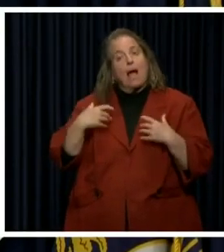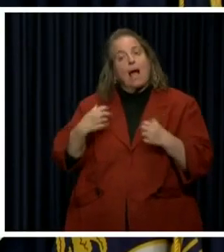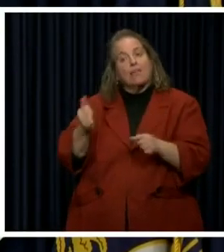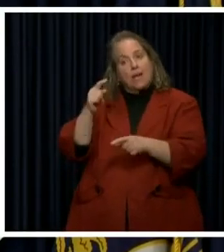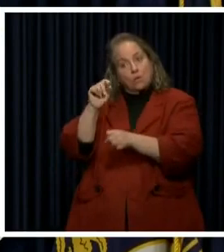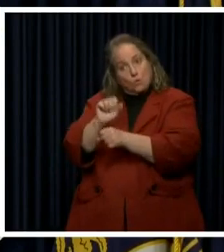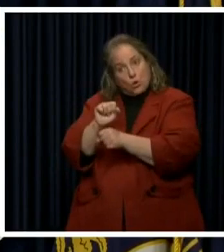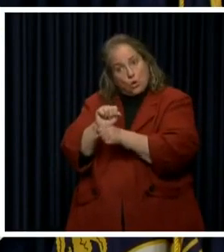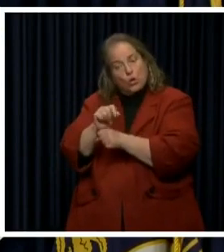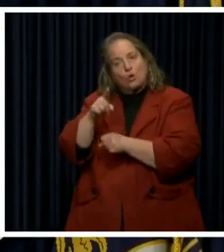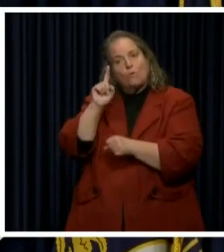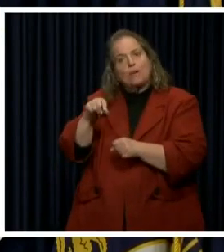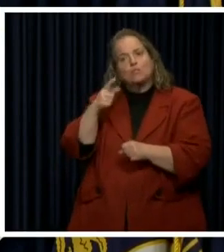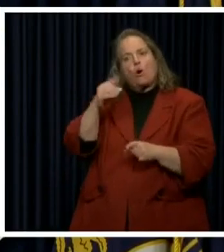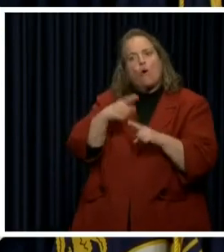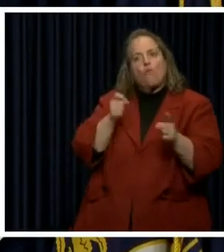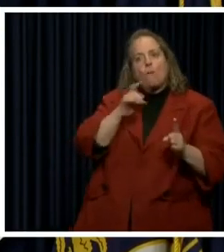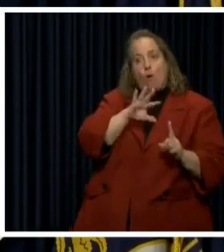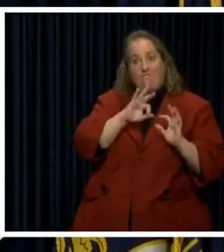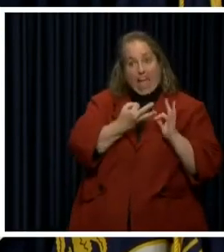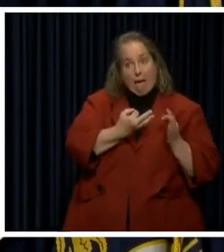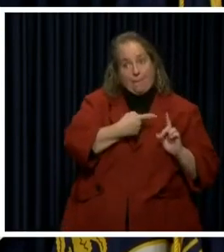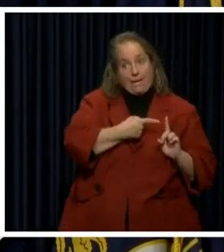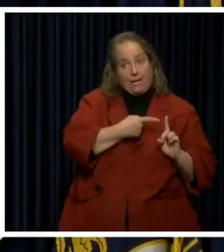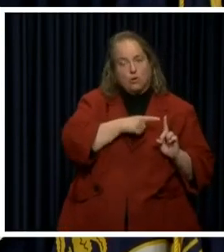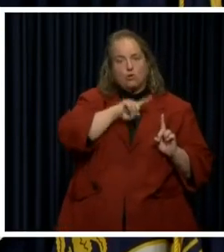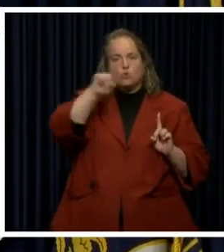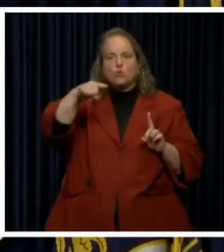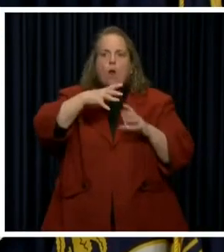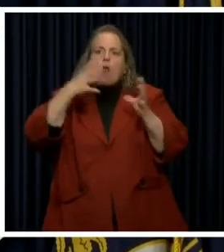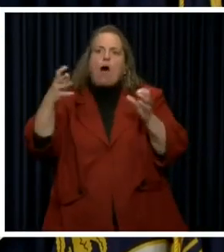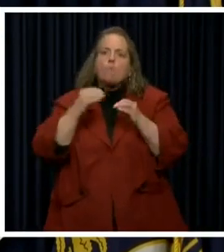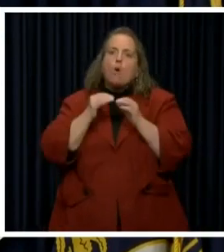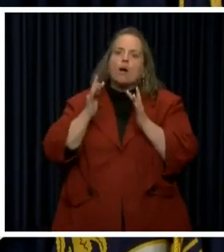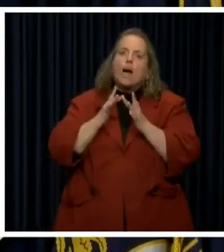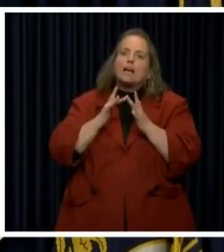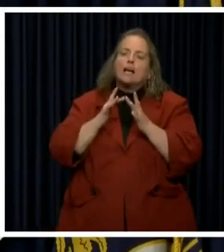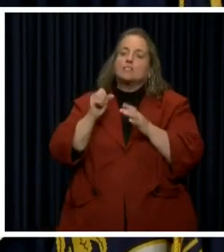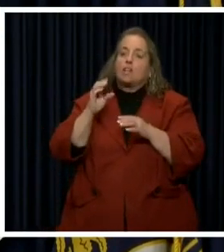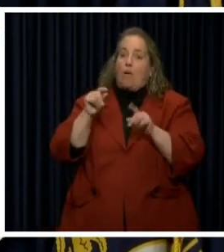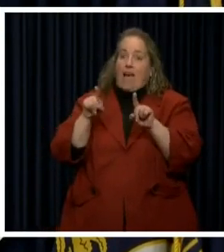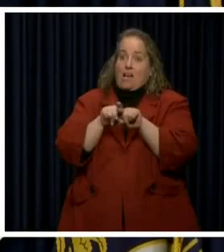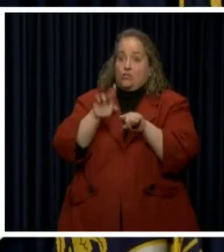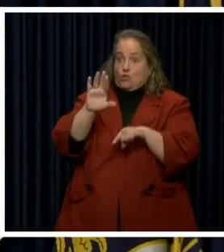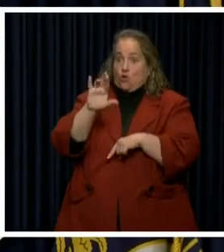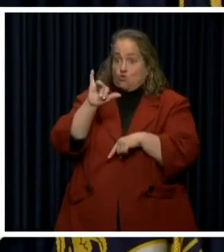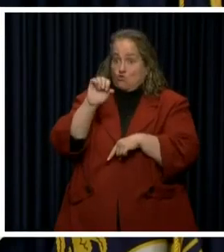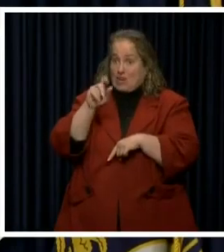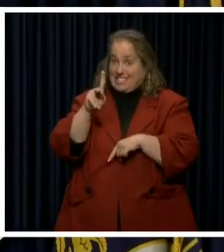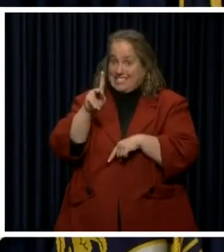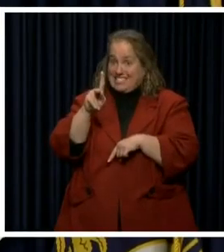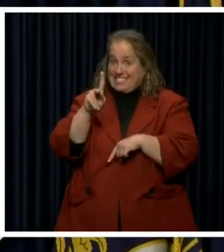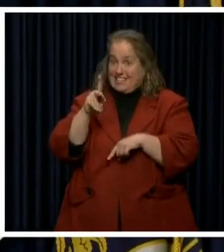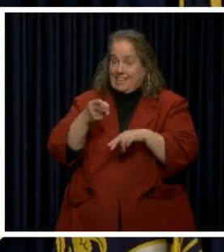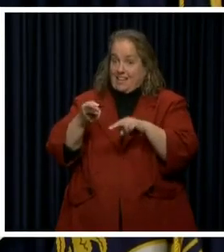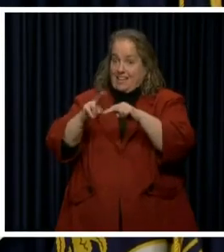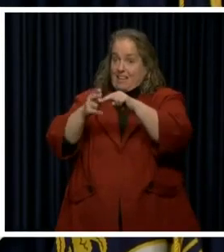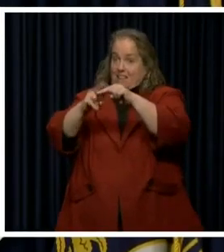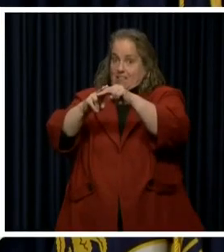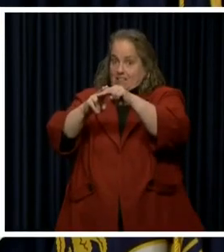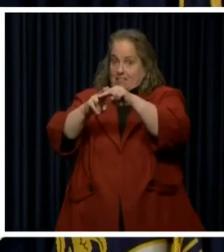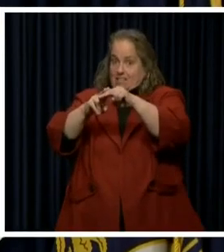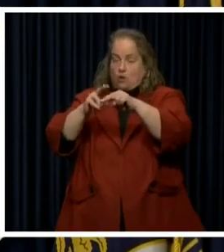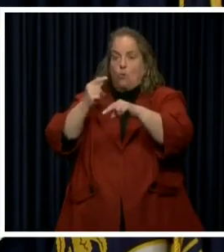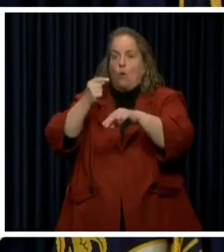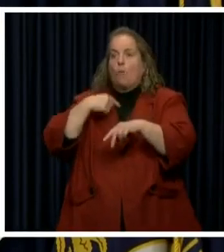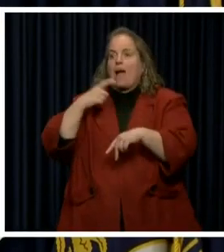work, you're going to go from just your family to a whole bunch of more contacts. So as your risk elevates, steps to mitigate that